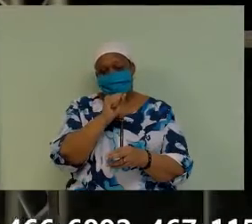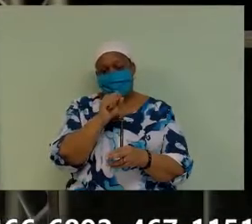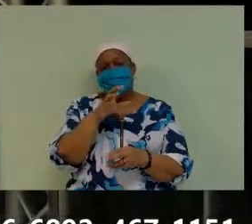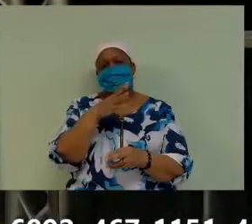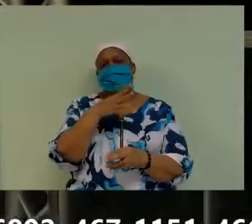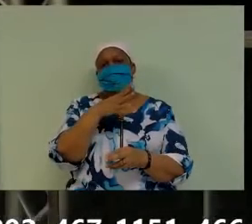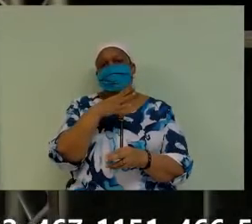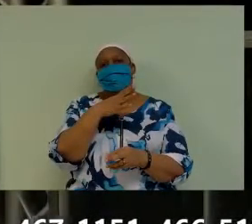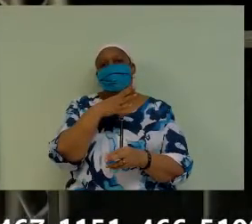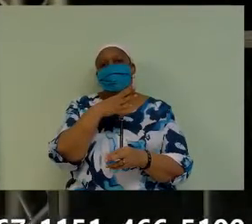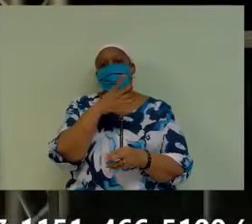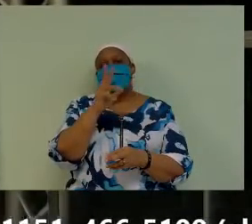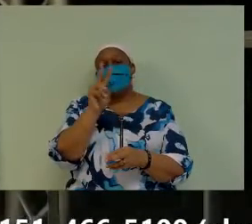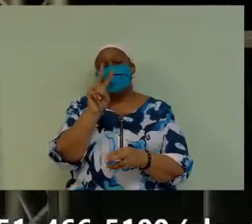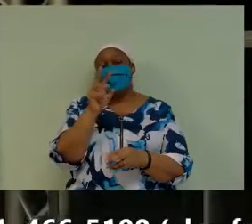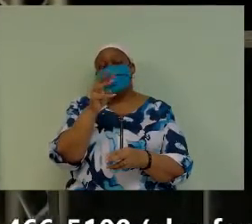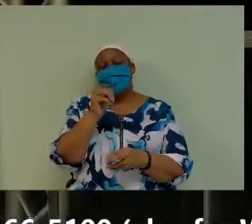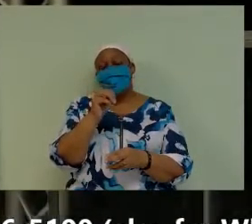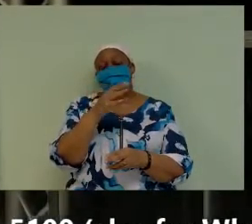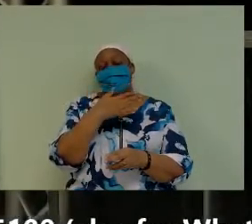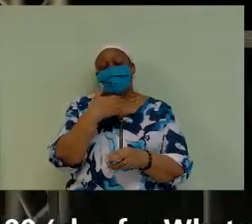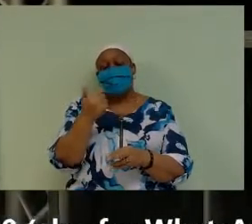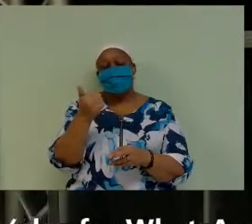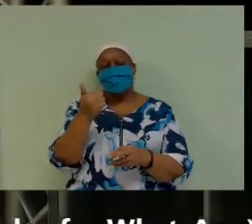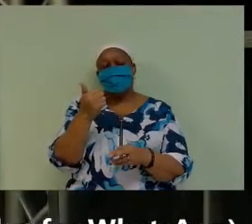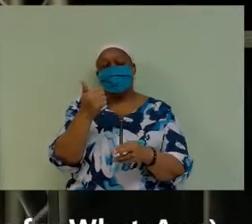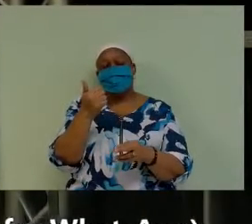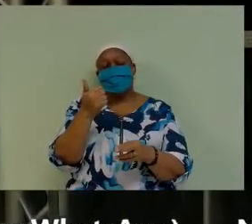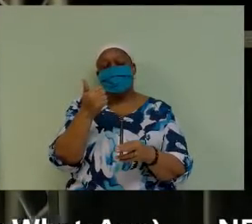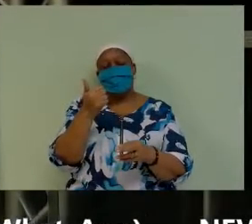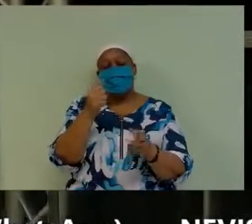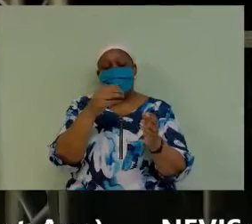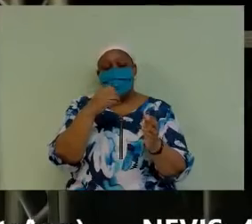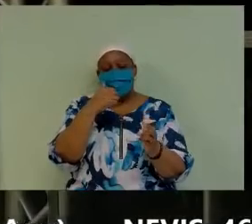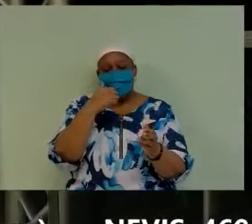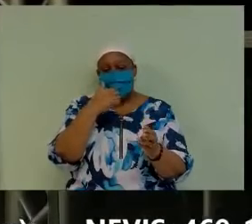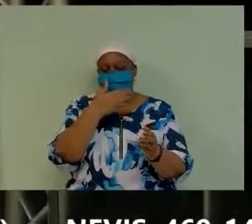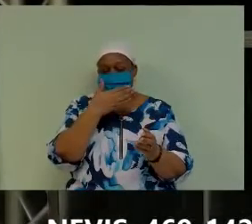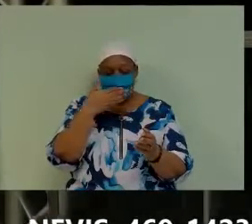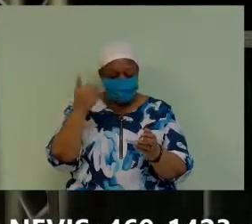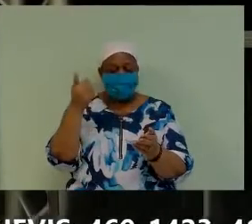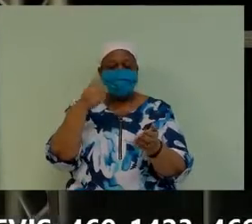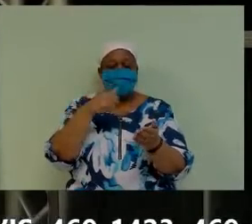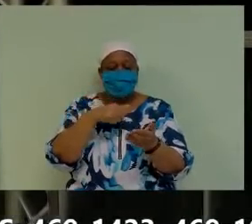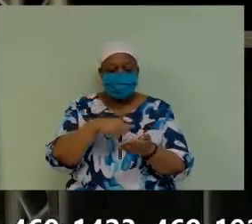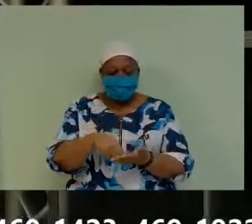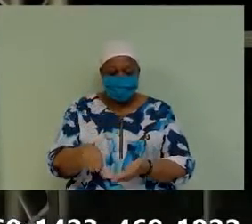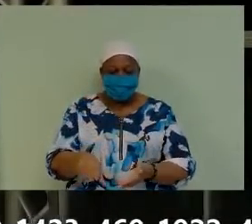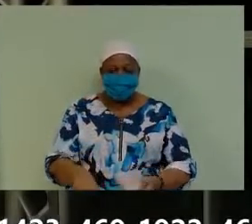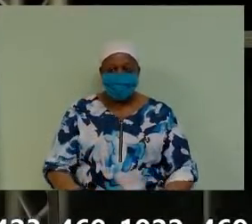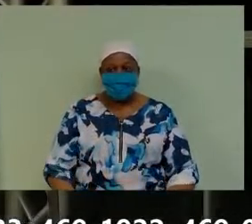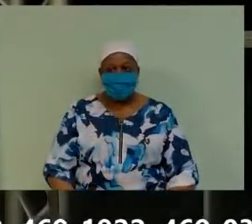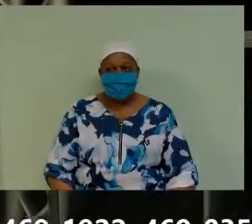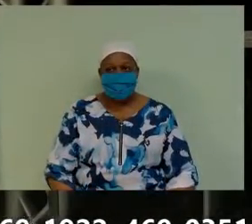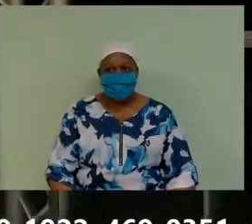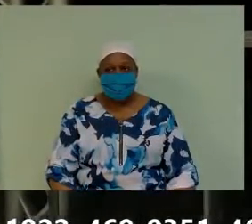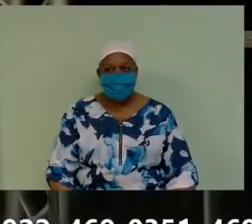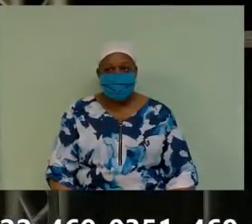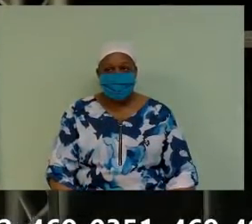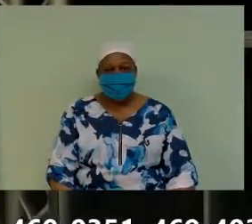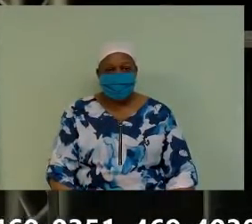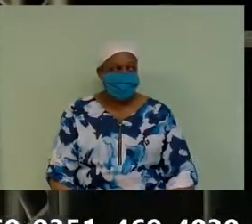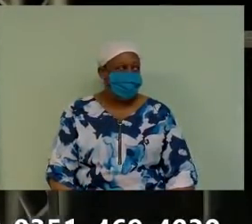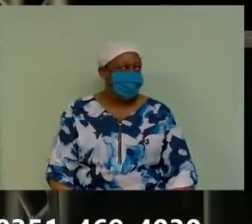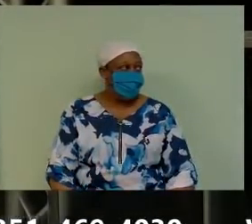me, dated today, 10th of June, 2020. And with all transactions, there are conditions.